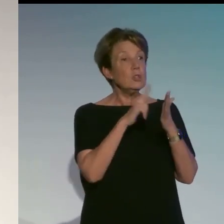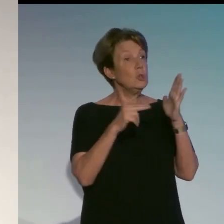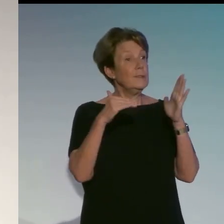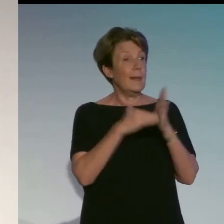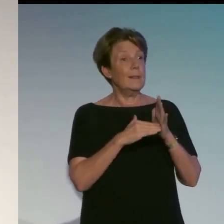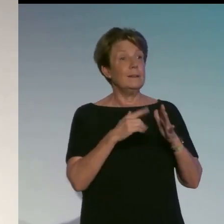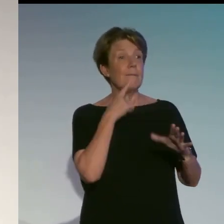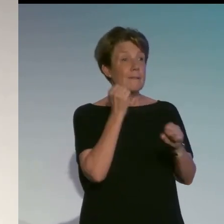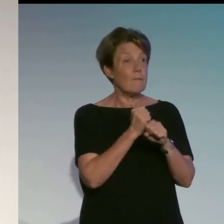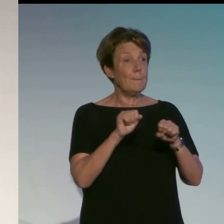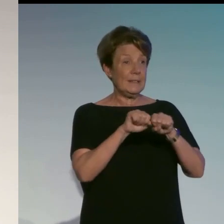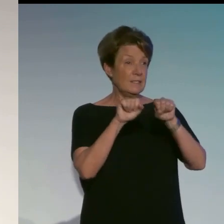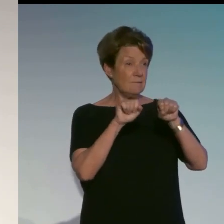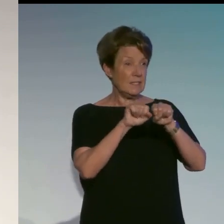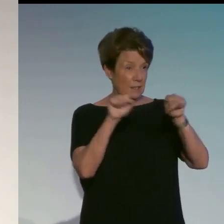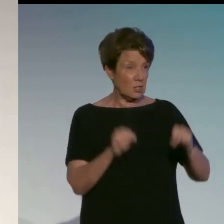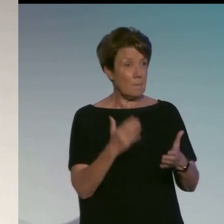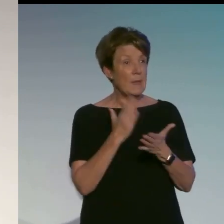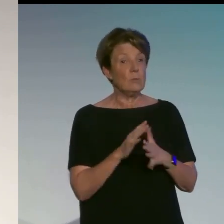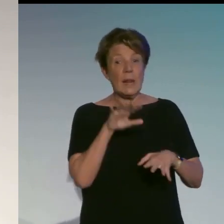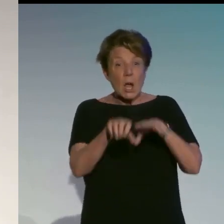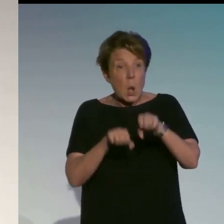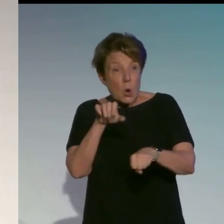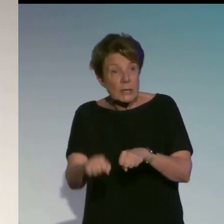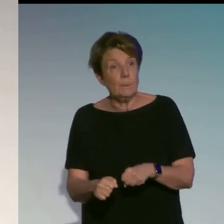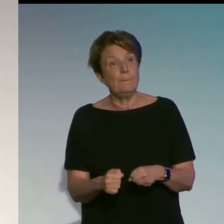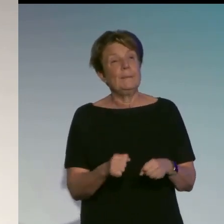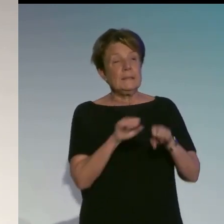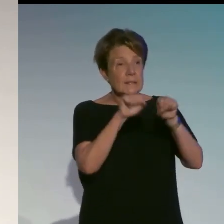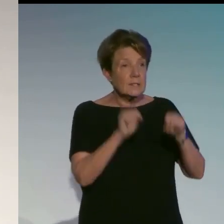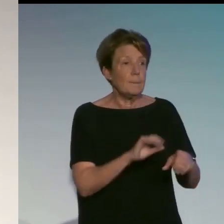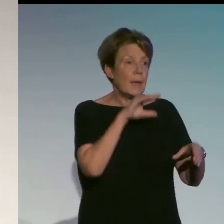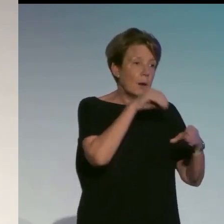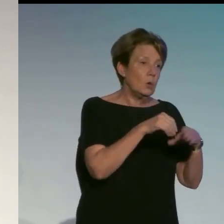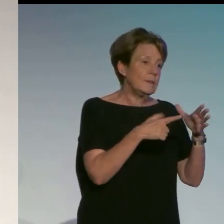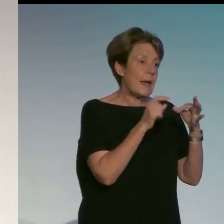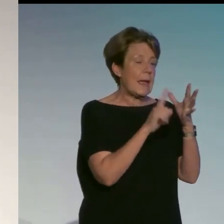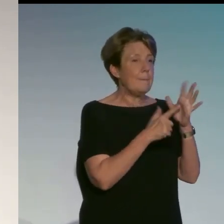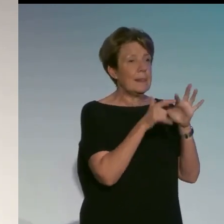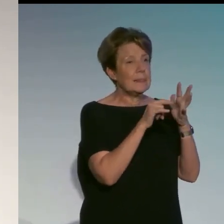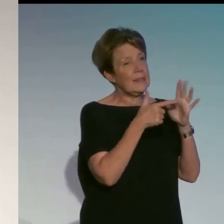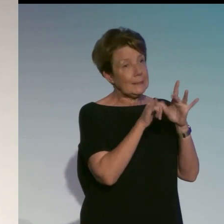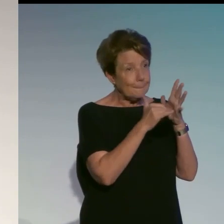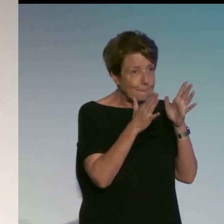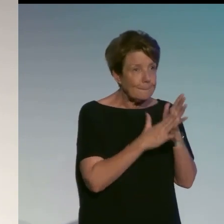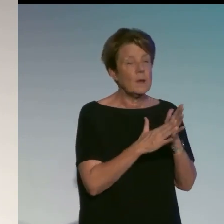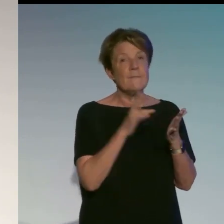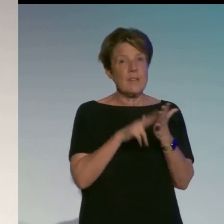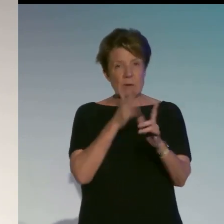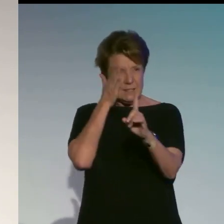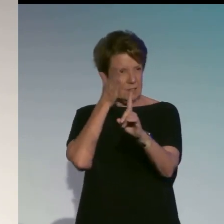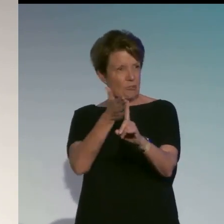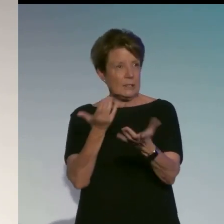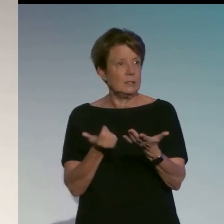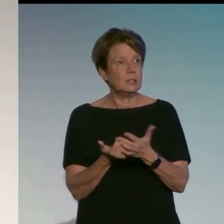government colonial system that is entrenched in white supremacy, ableism, and heteronormativity. And so that means that when we set up a